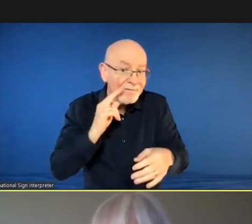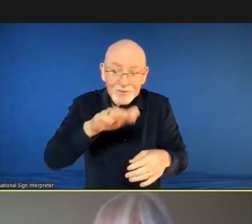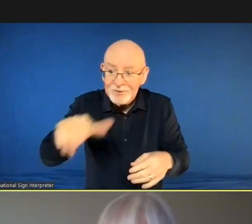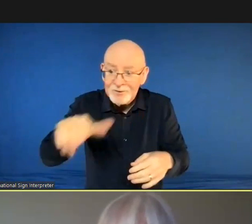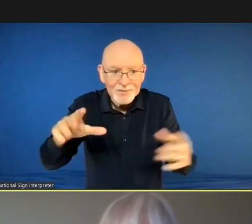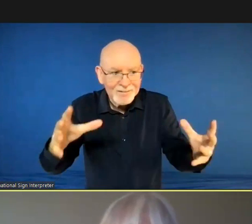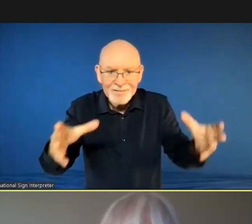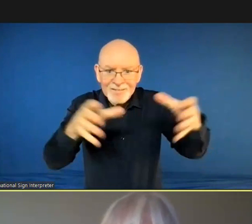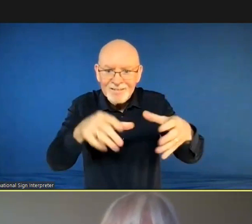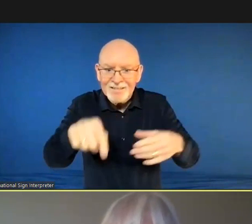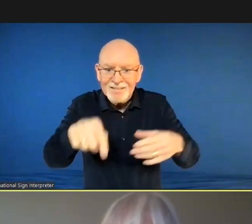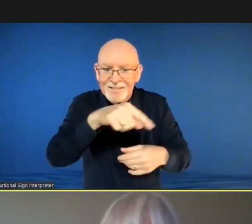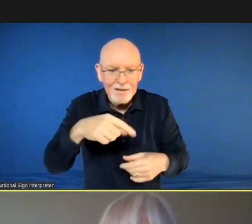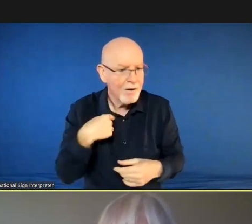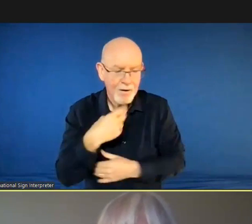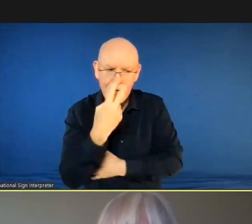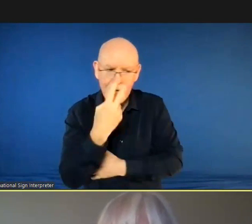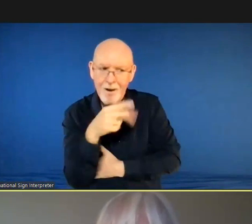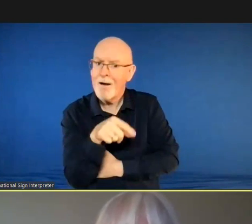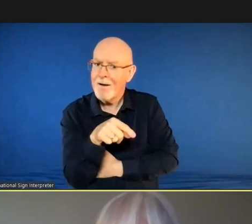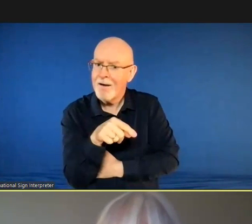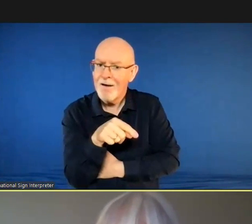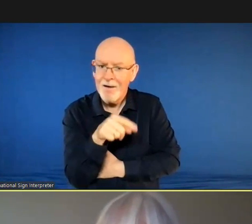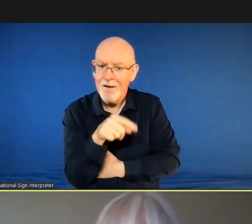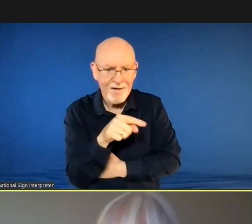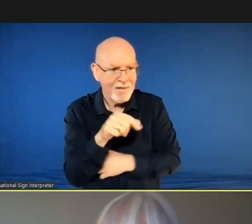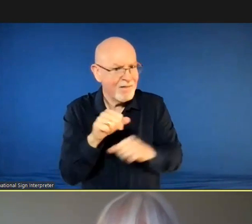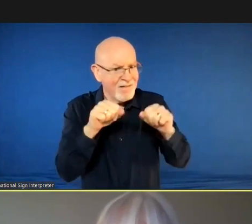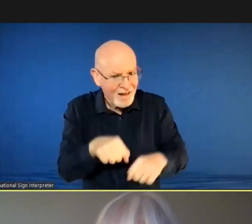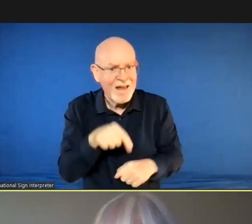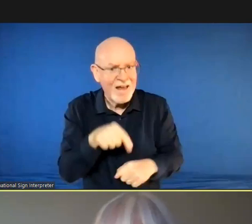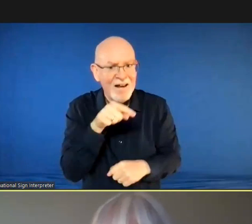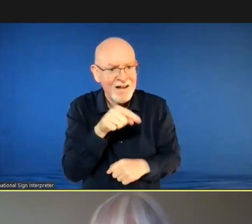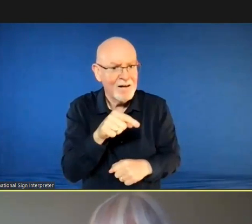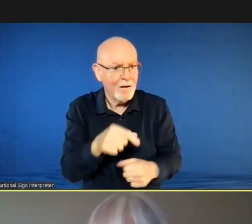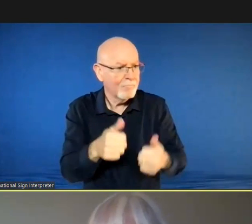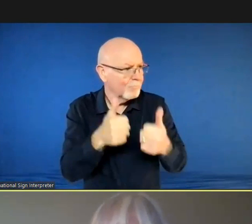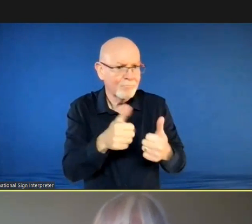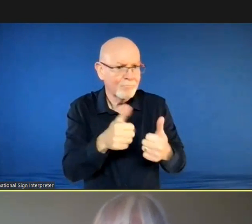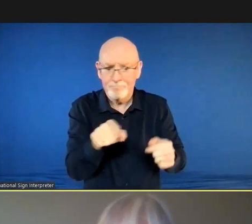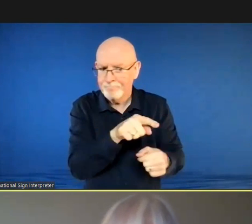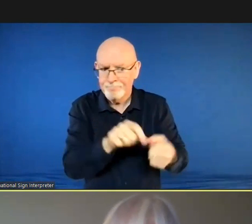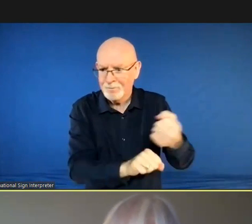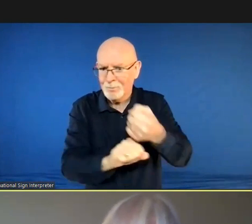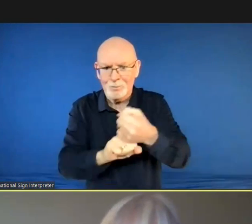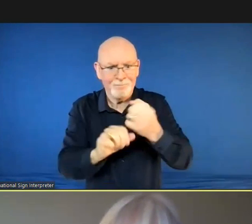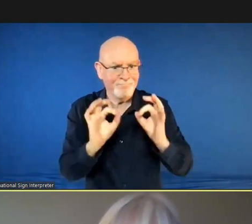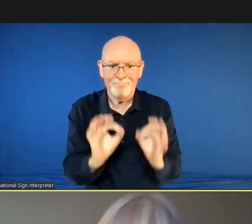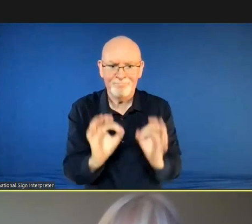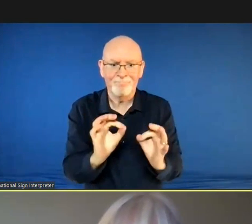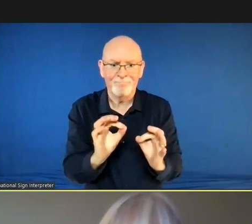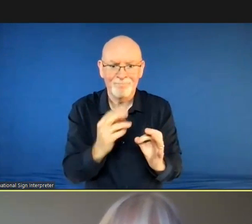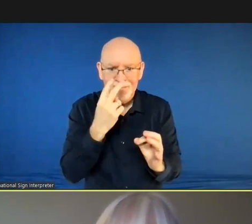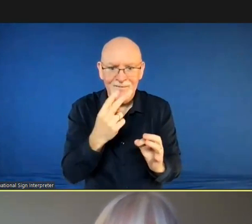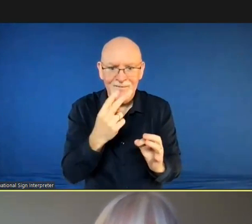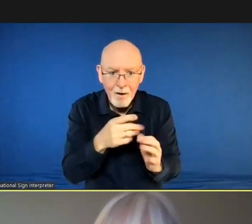they can be incredibly supportive and become incredibly interested in learning sign language, in mentoring and supporting